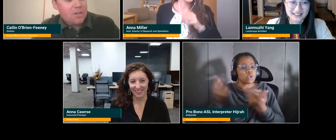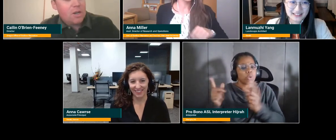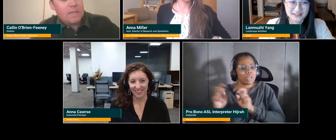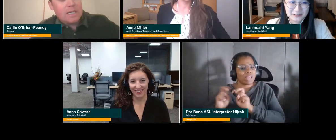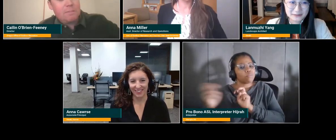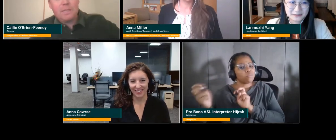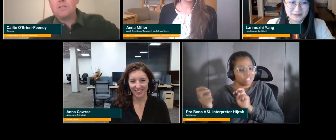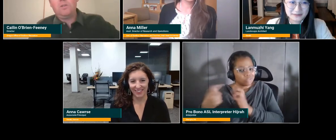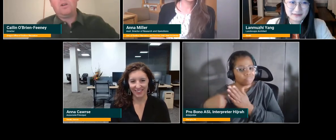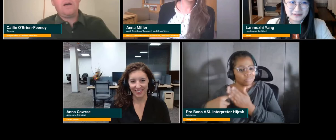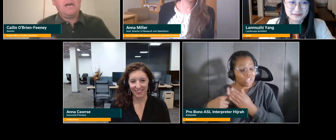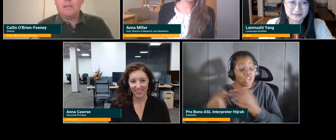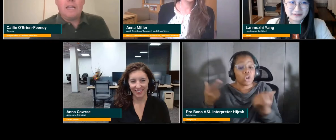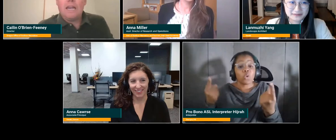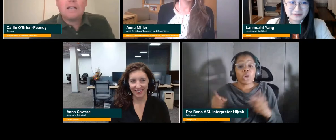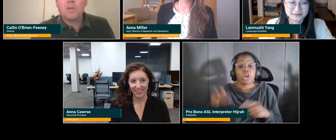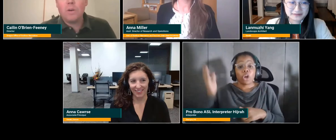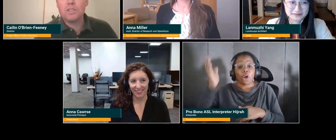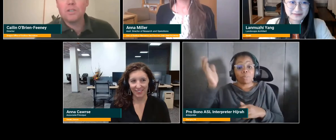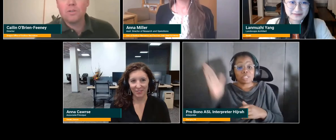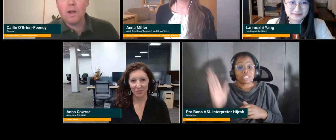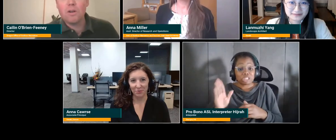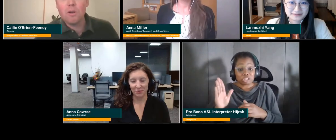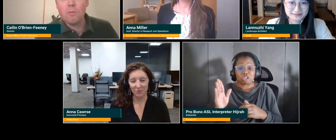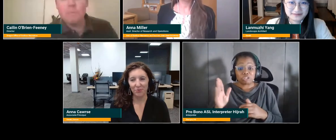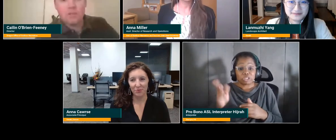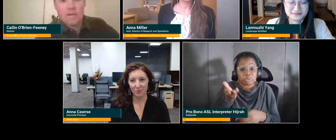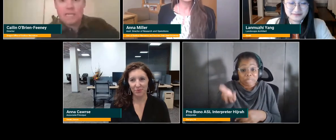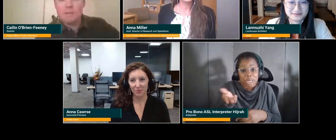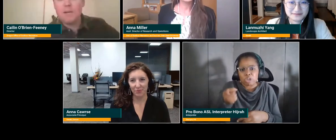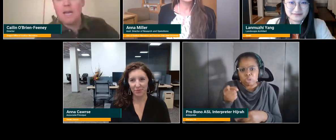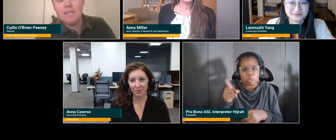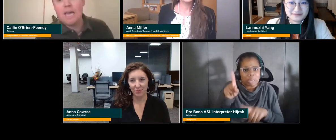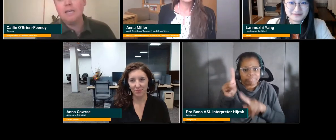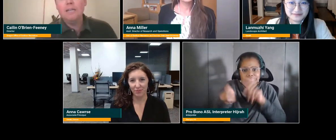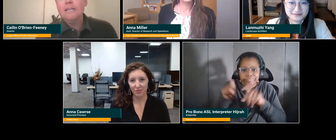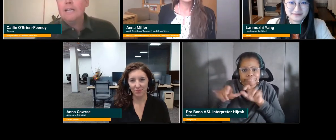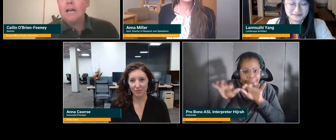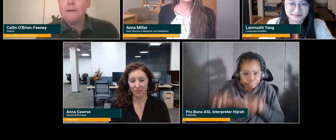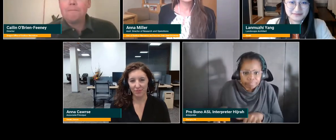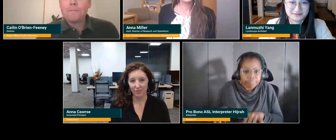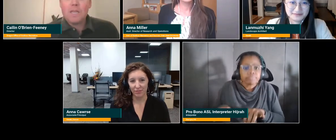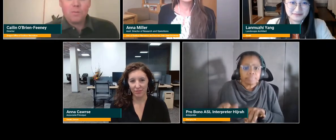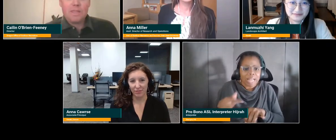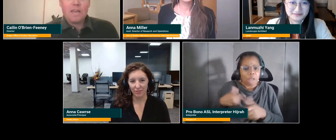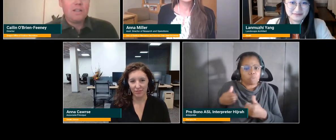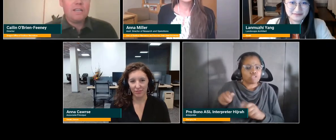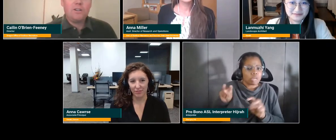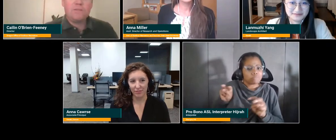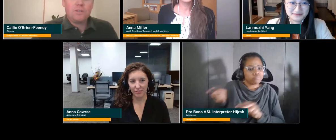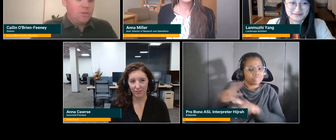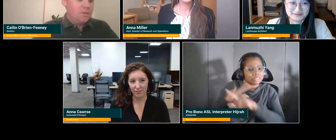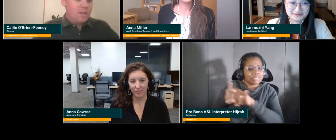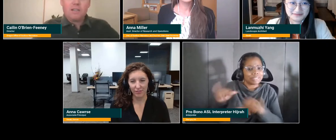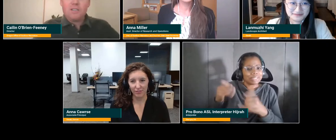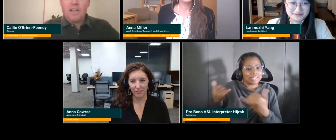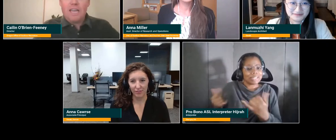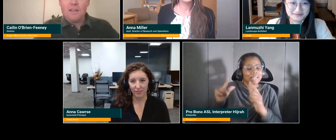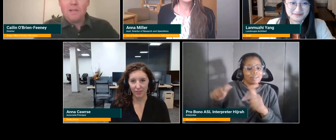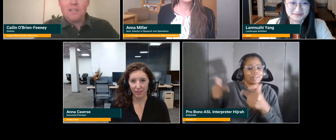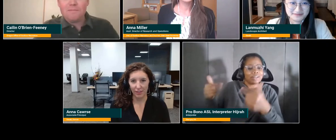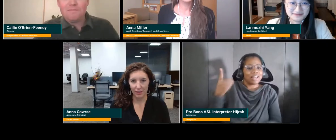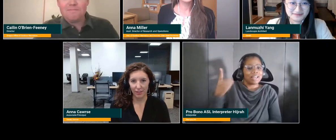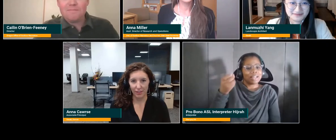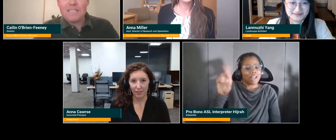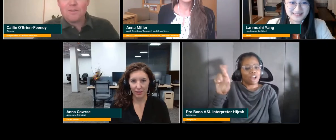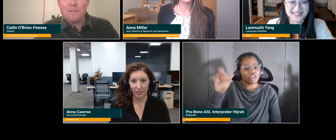our presenters are going today, please do go ahead and ask questions throughout. I'll be trying to keep an eye on that. And with that, I'll hand it over to Dr. Anna